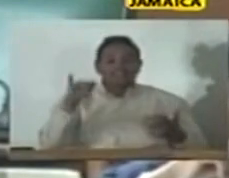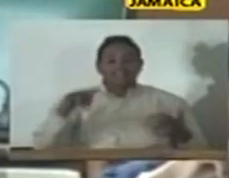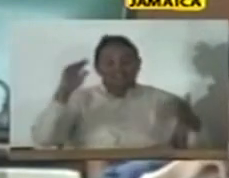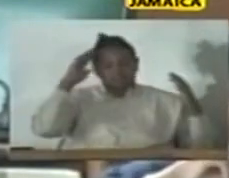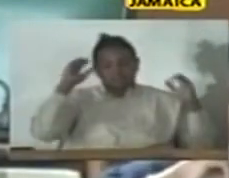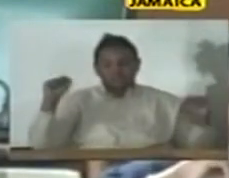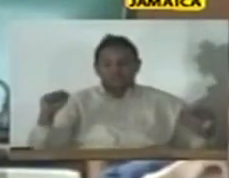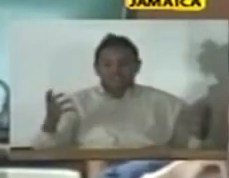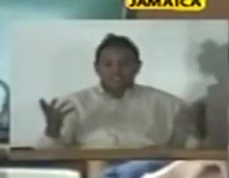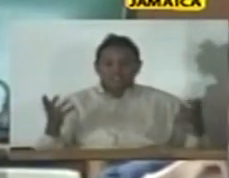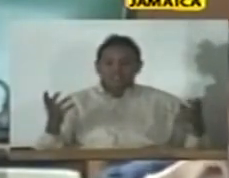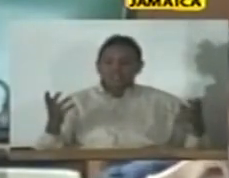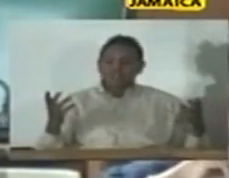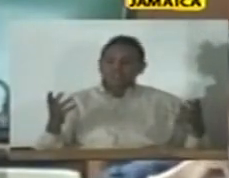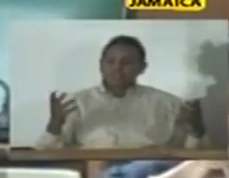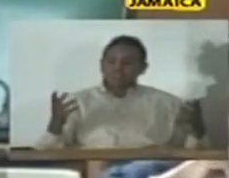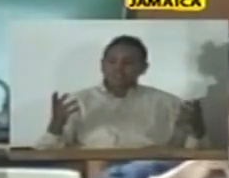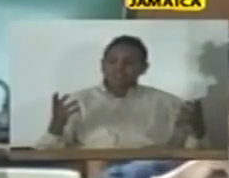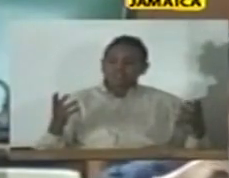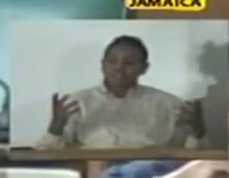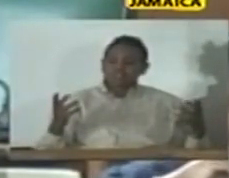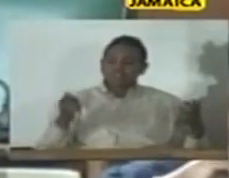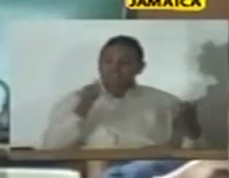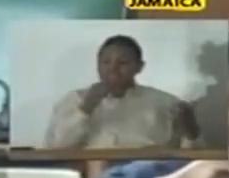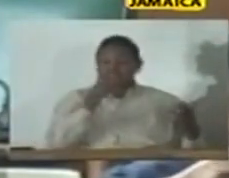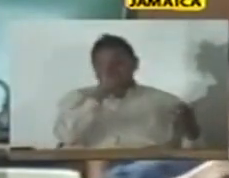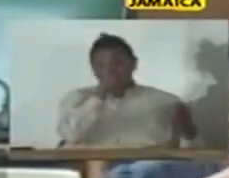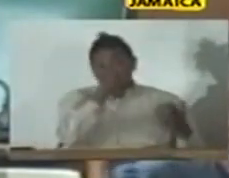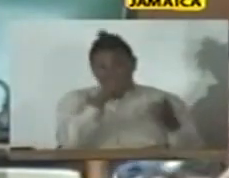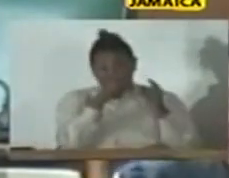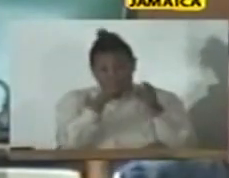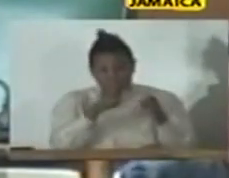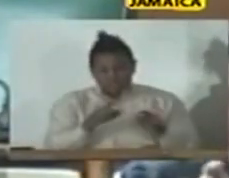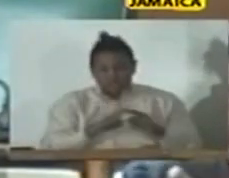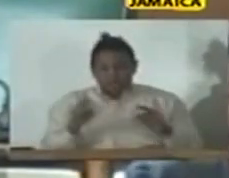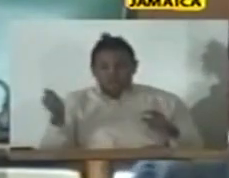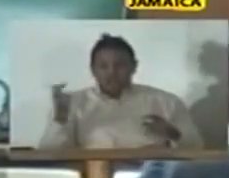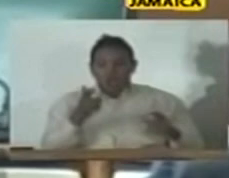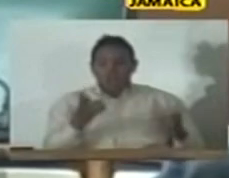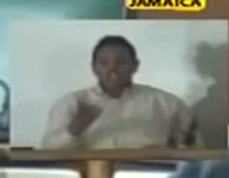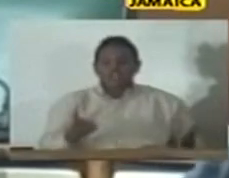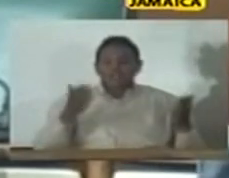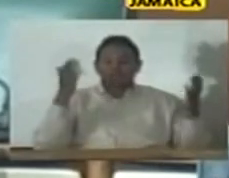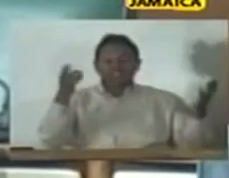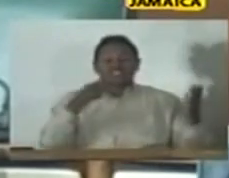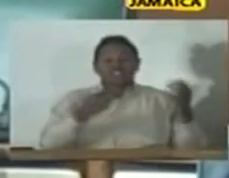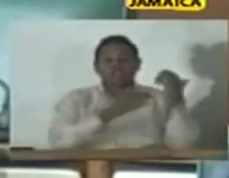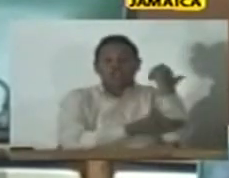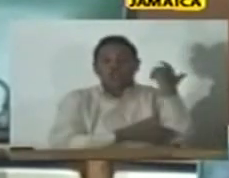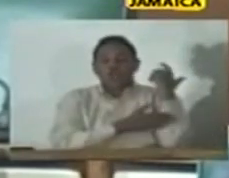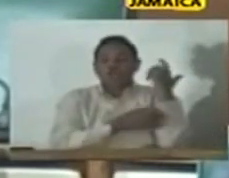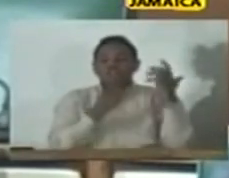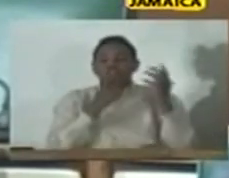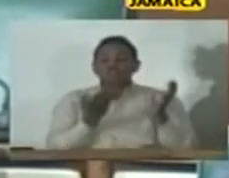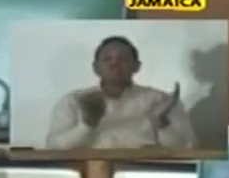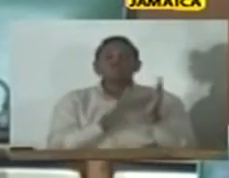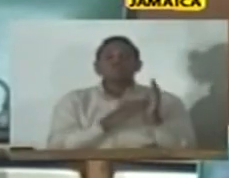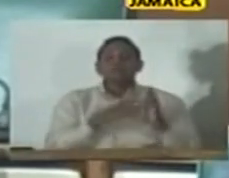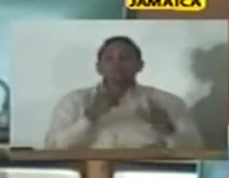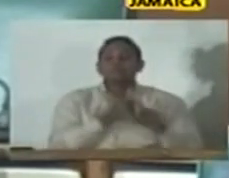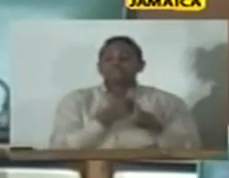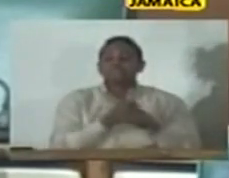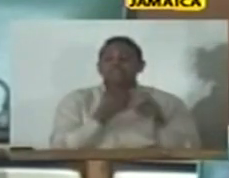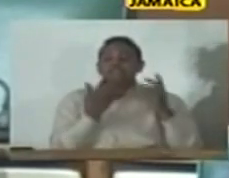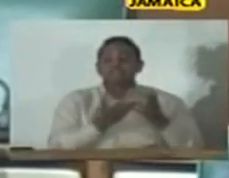President, then, maybe not in his direct submissions, but in all that he presents to the country, repeats again